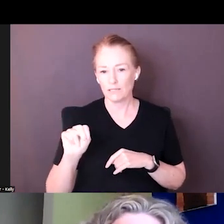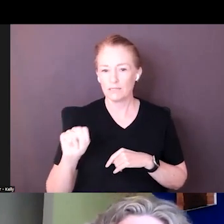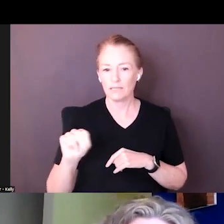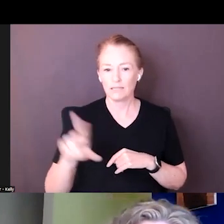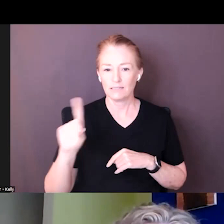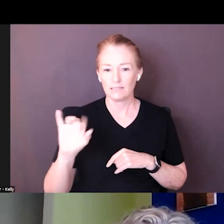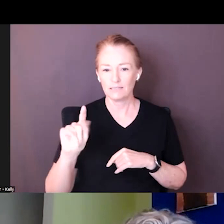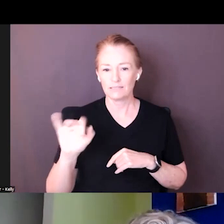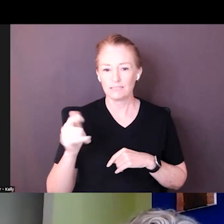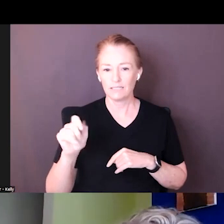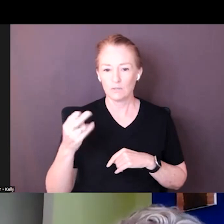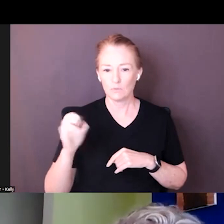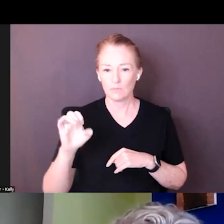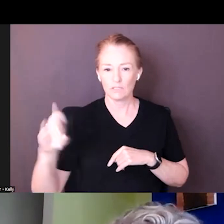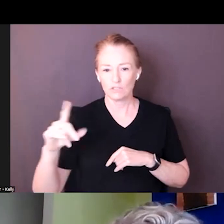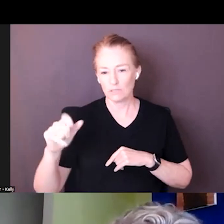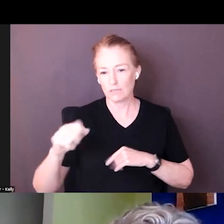here. Please give us your